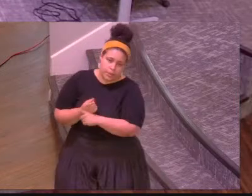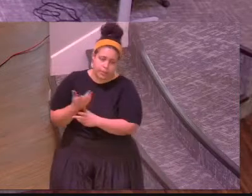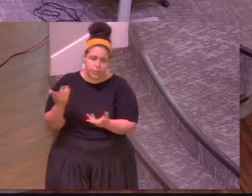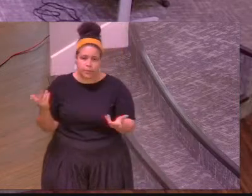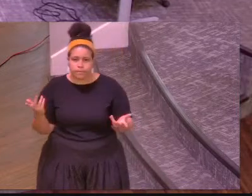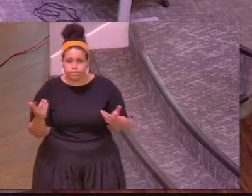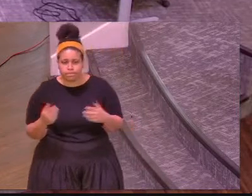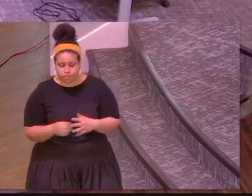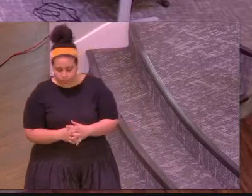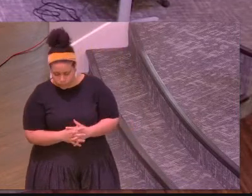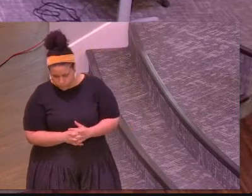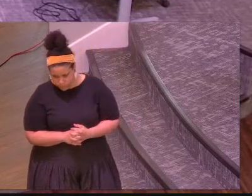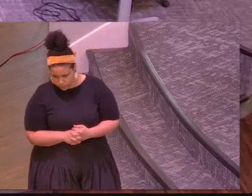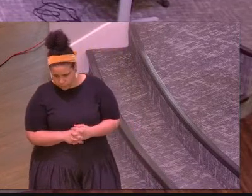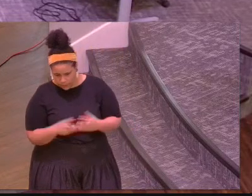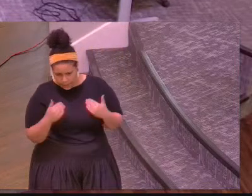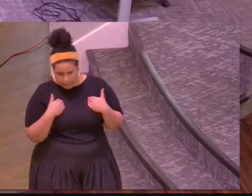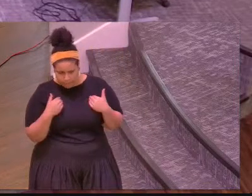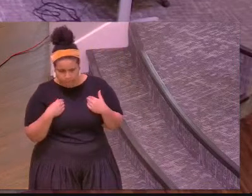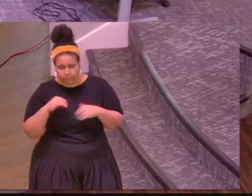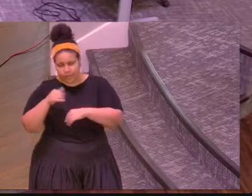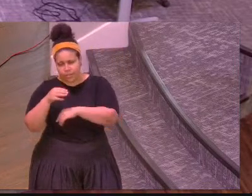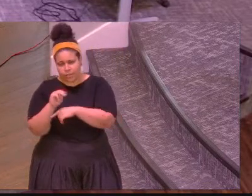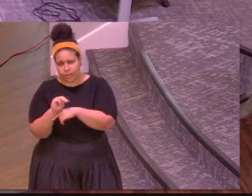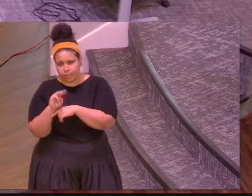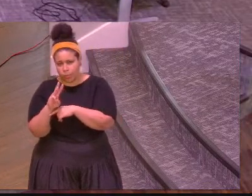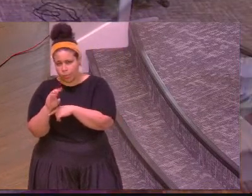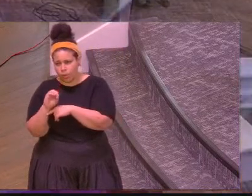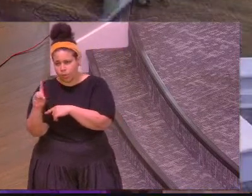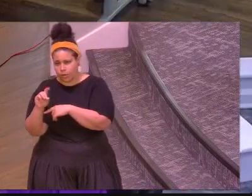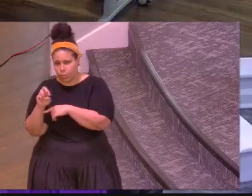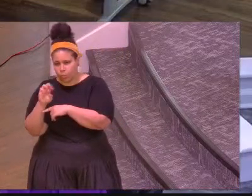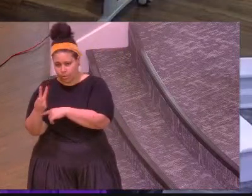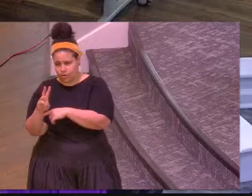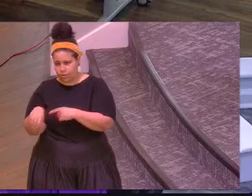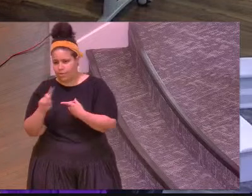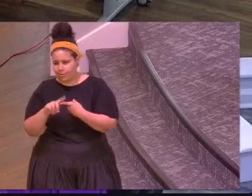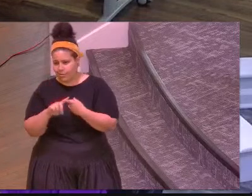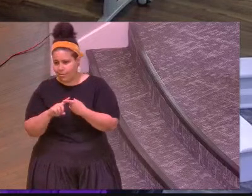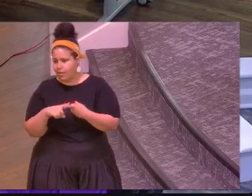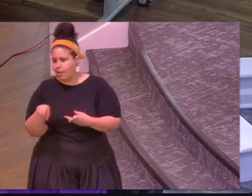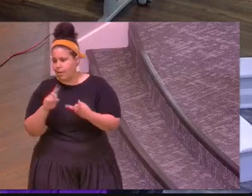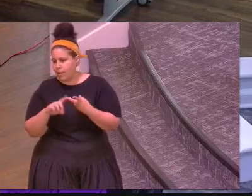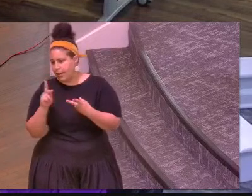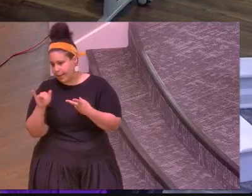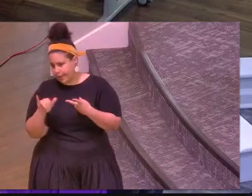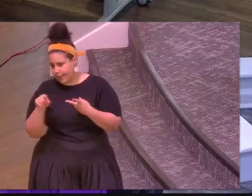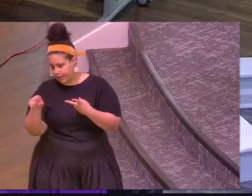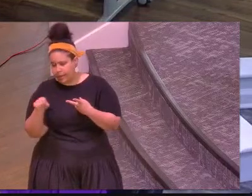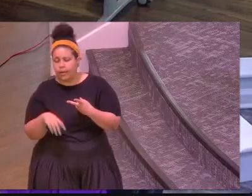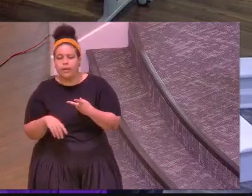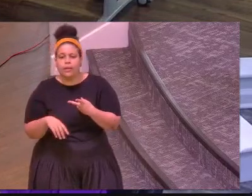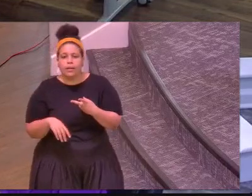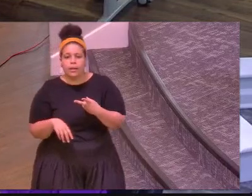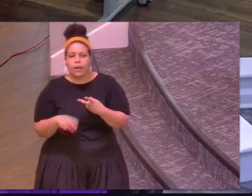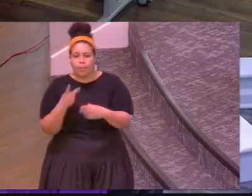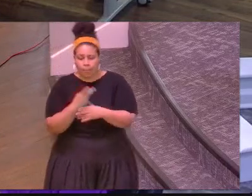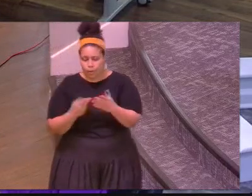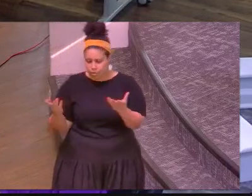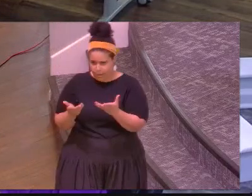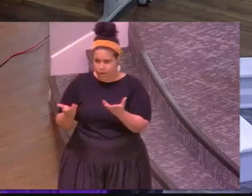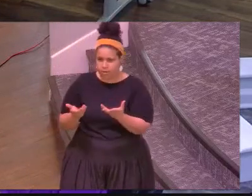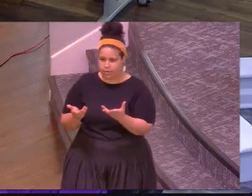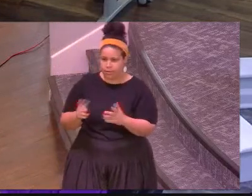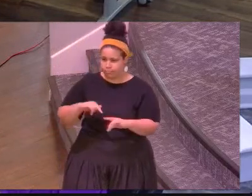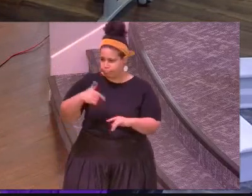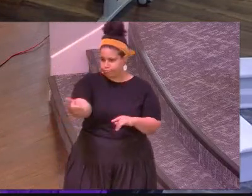Actually have Jim Woodward and Kate Haygood, our bond counsel, here to speak, as well as Todd Barnes, our underwriter, so I'll just turn it over to